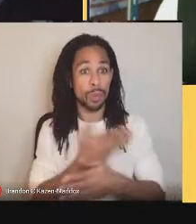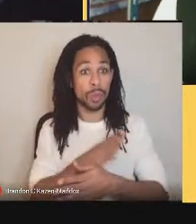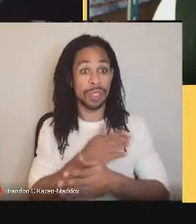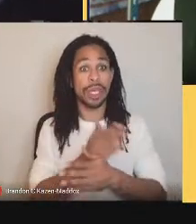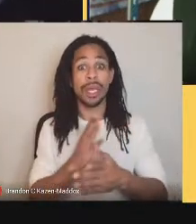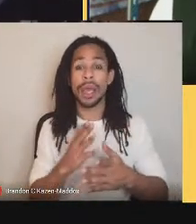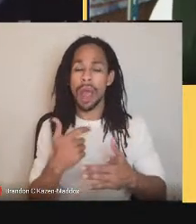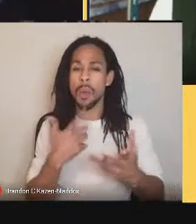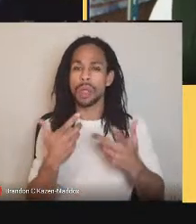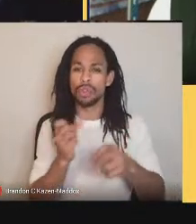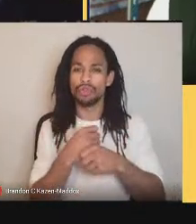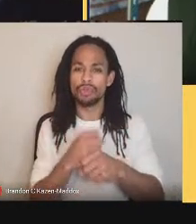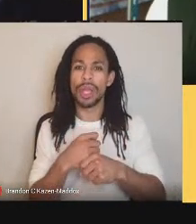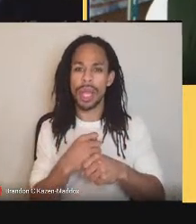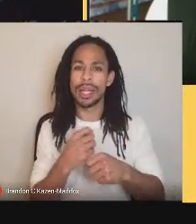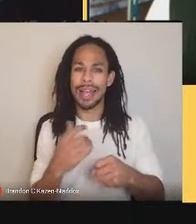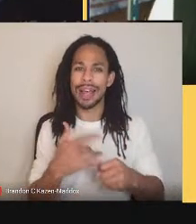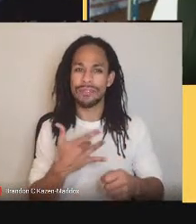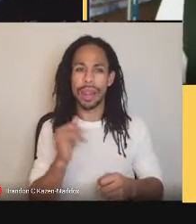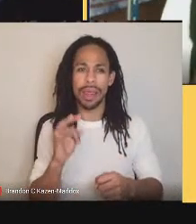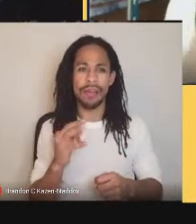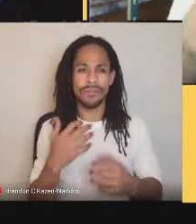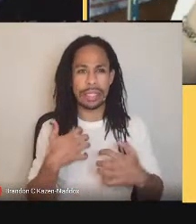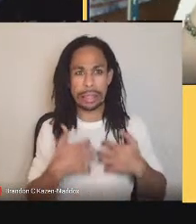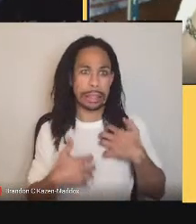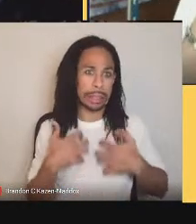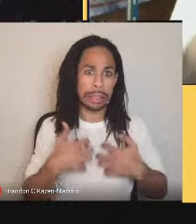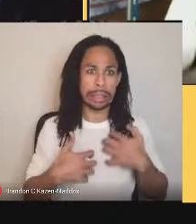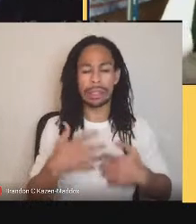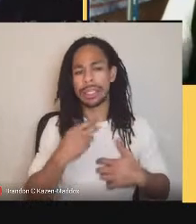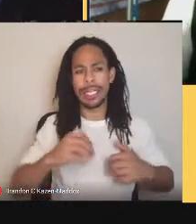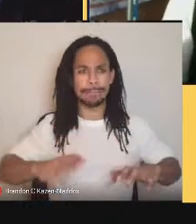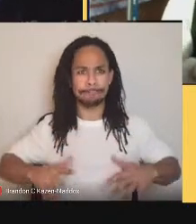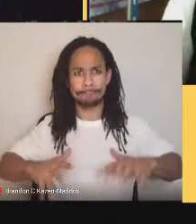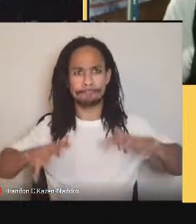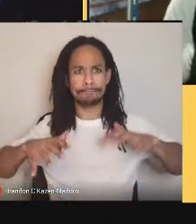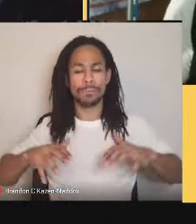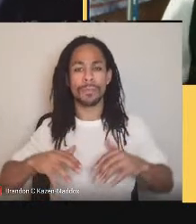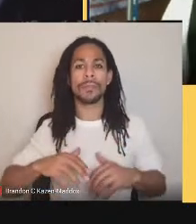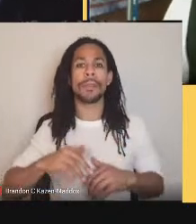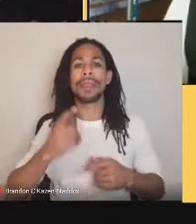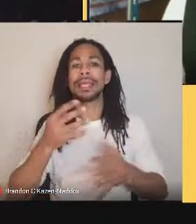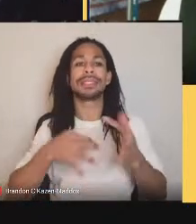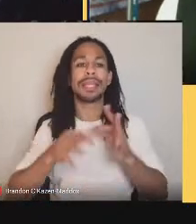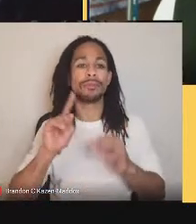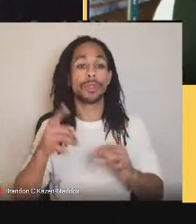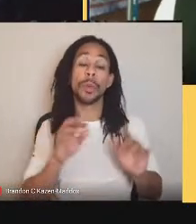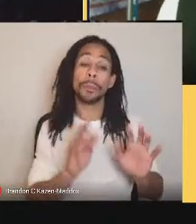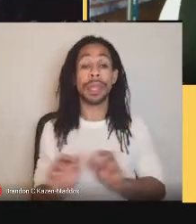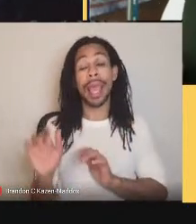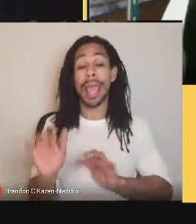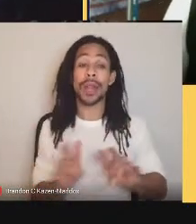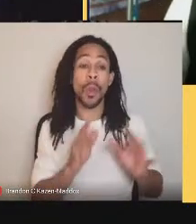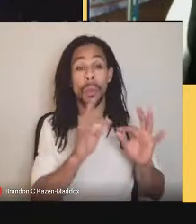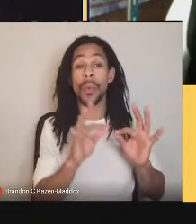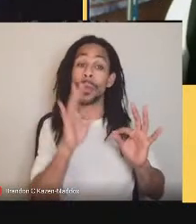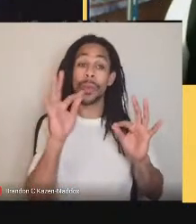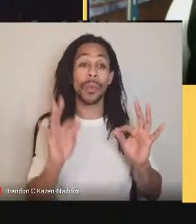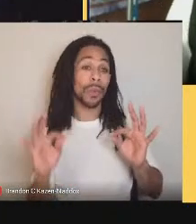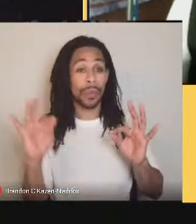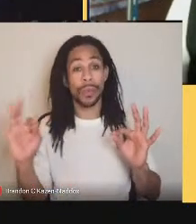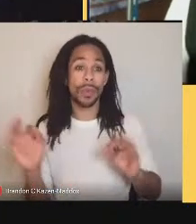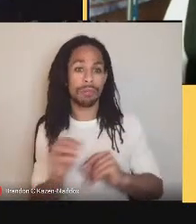of discomfort and anxiety within our listener. Instead of it just having like a little piano theme, let's have